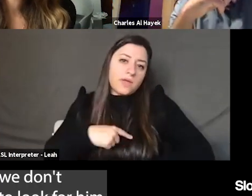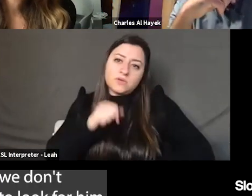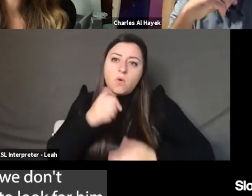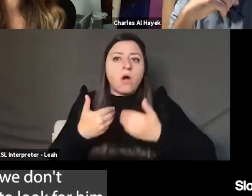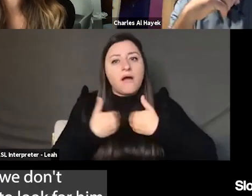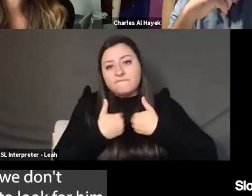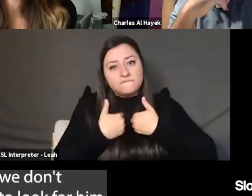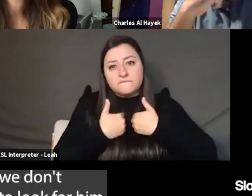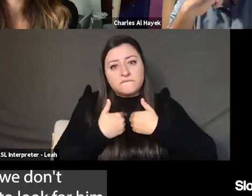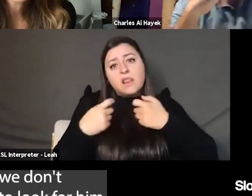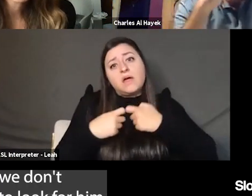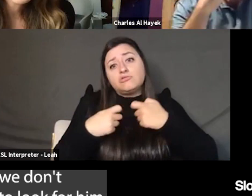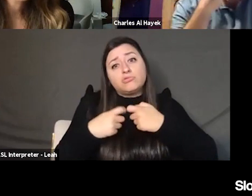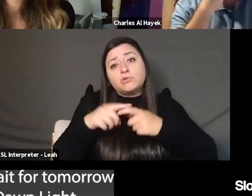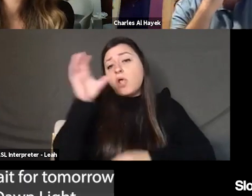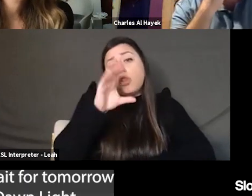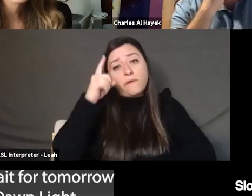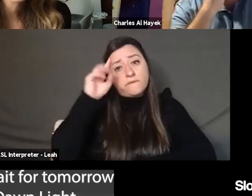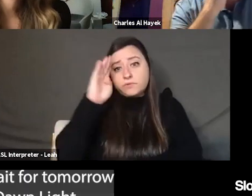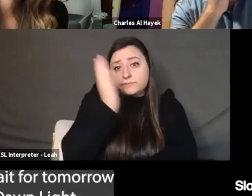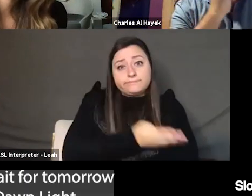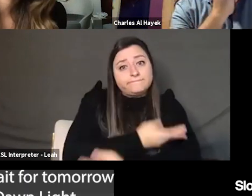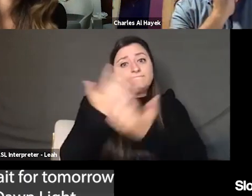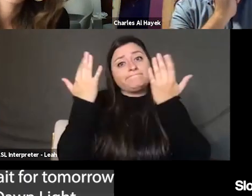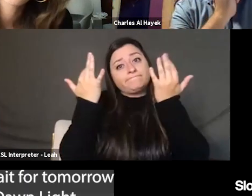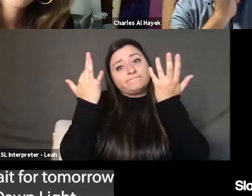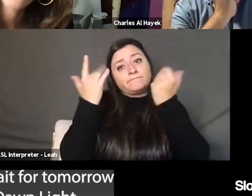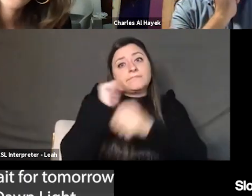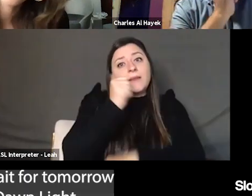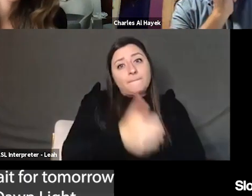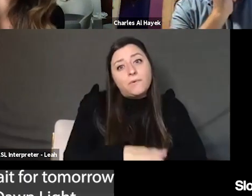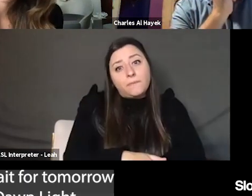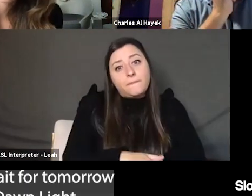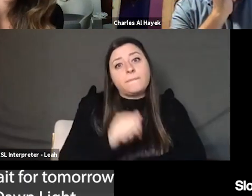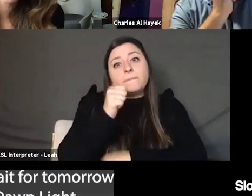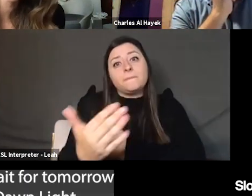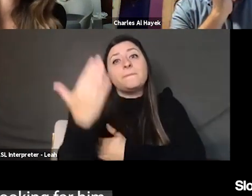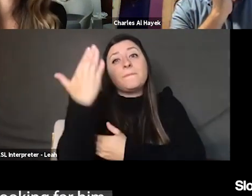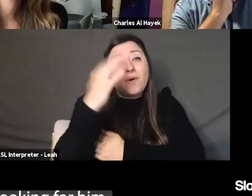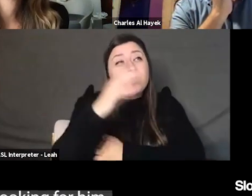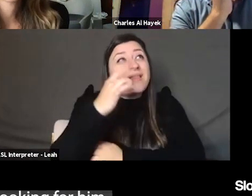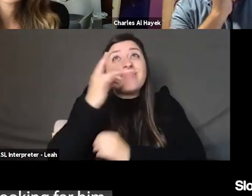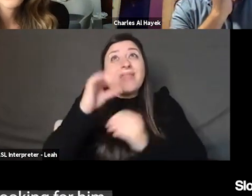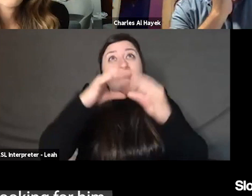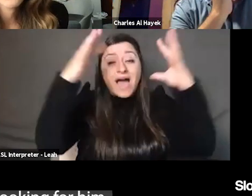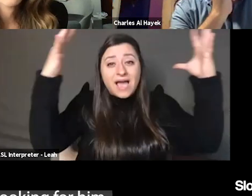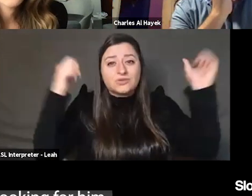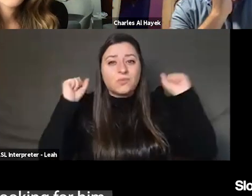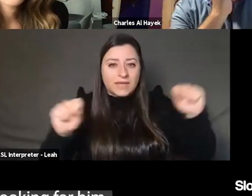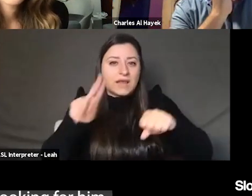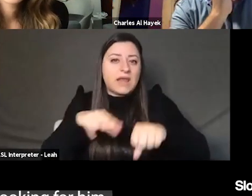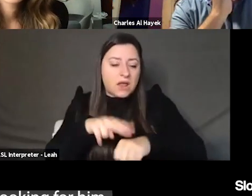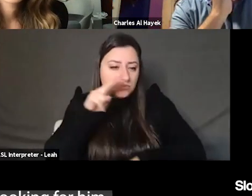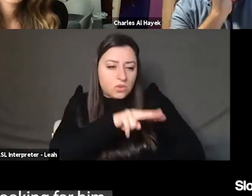have electricity to look for him. We're gonna wait for tomorrow morning's dawn light so that we start looking for him.